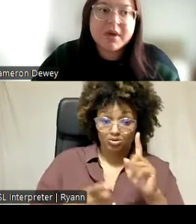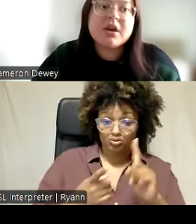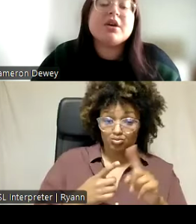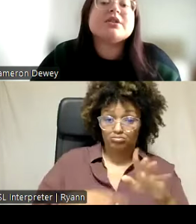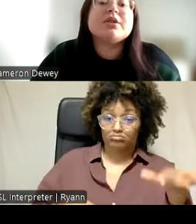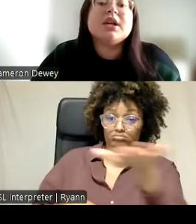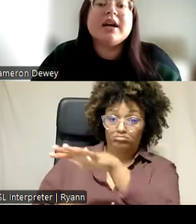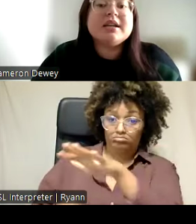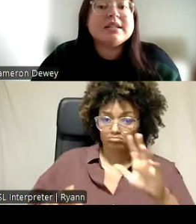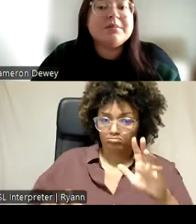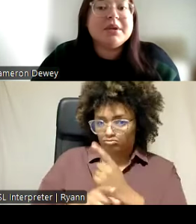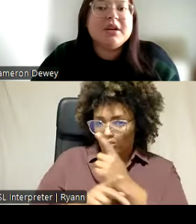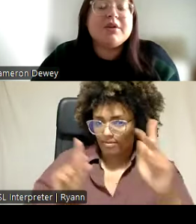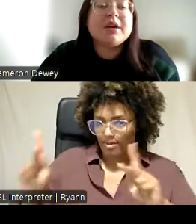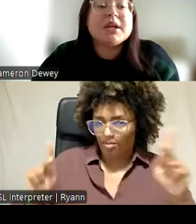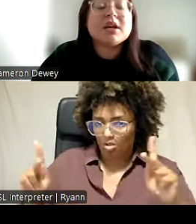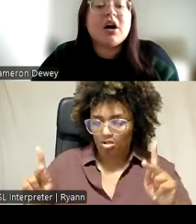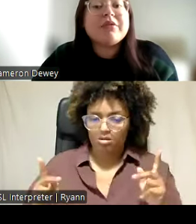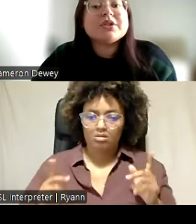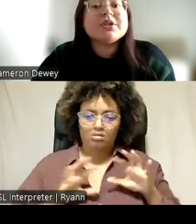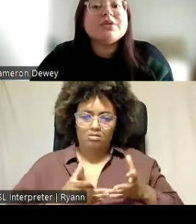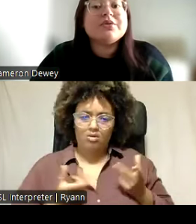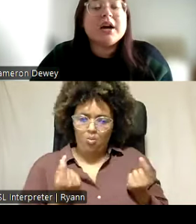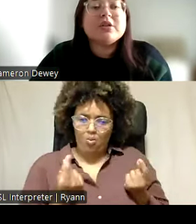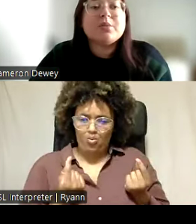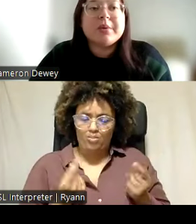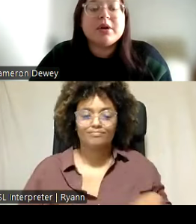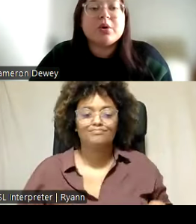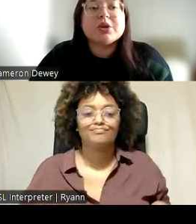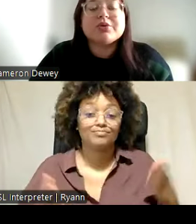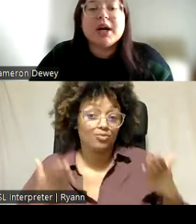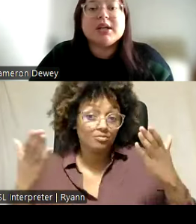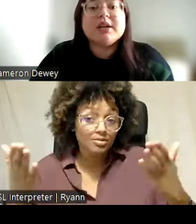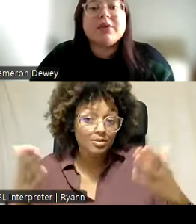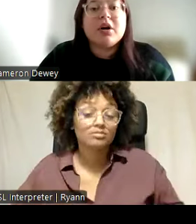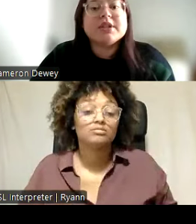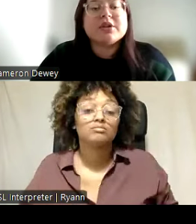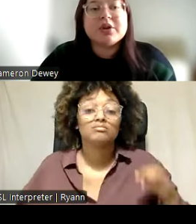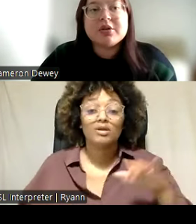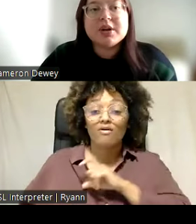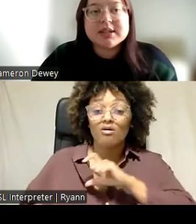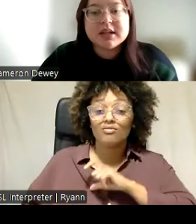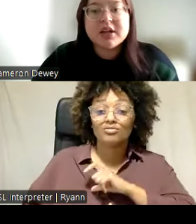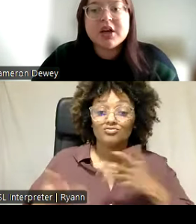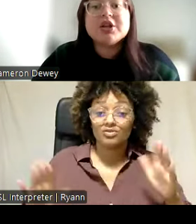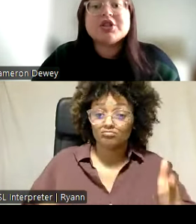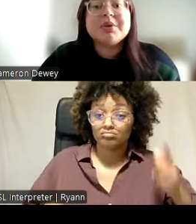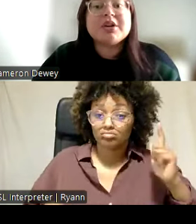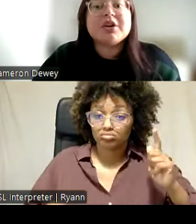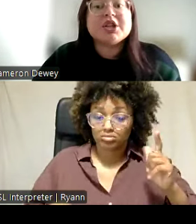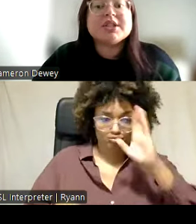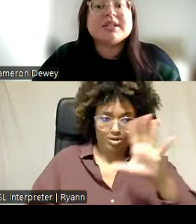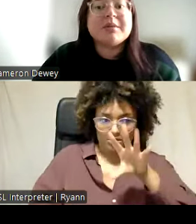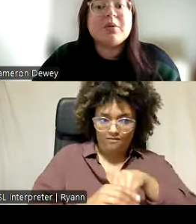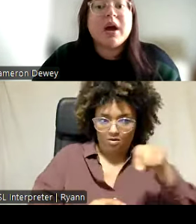populations. So the IACP recommends that officers who fired a weapon or were directly involved in a critical incident should